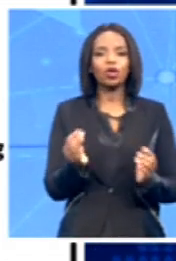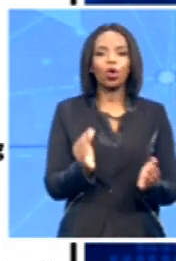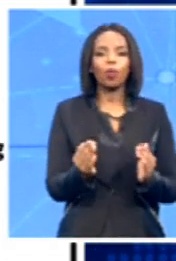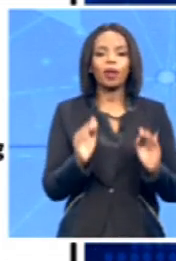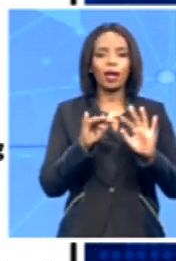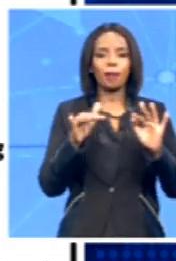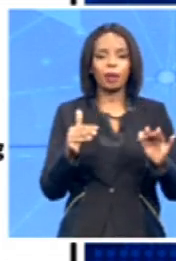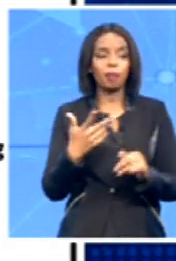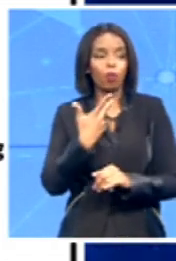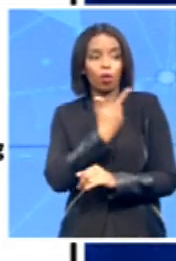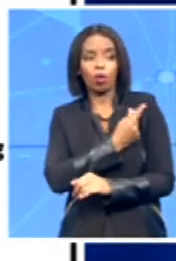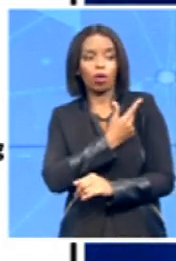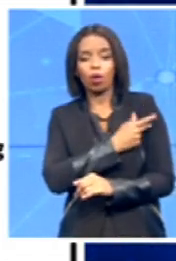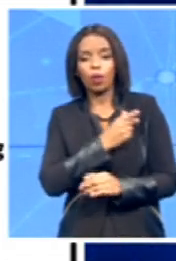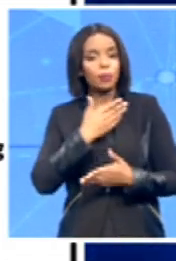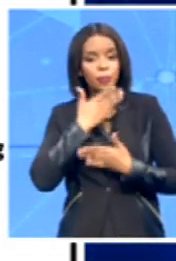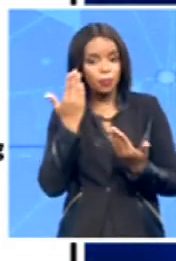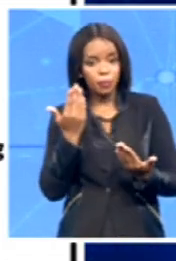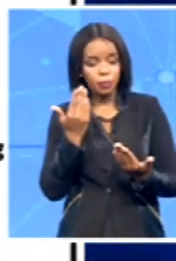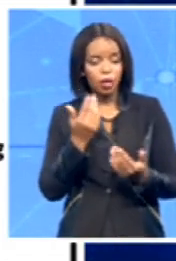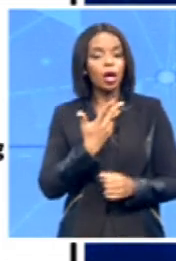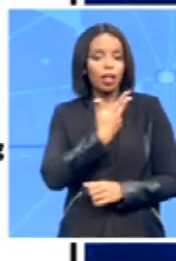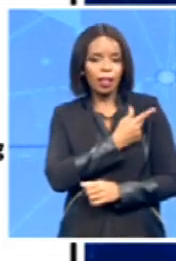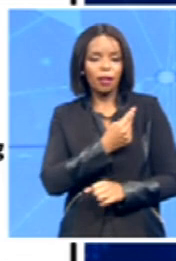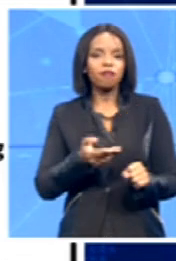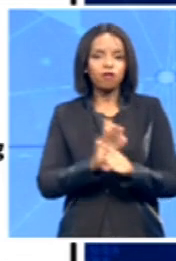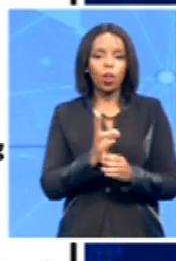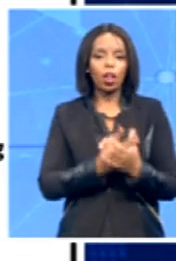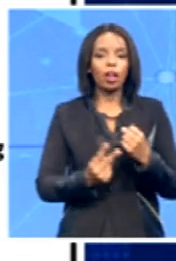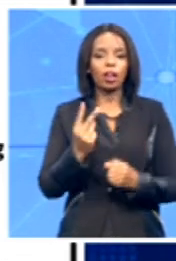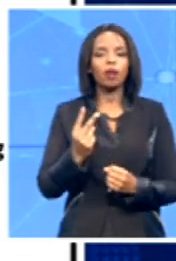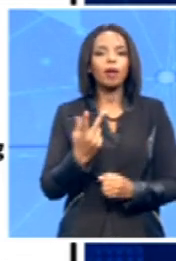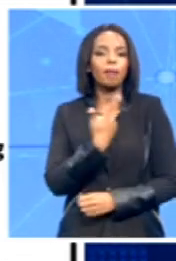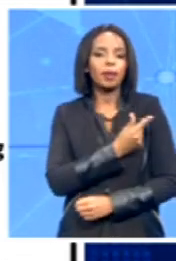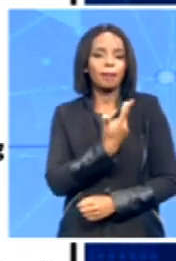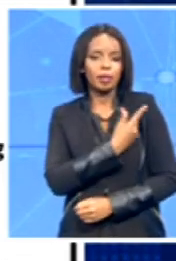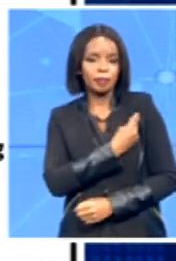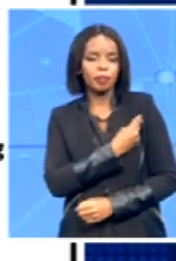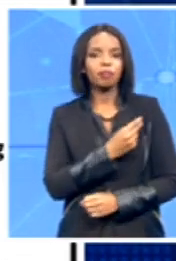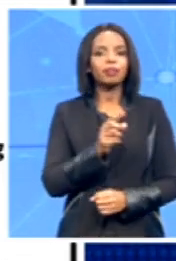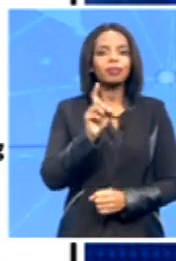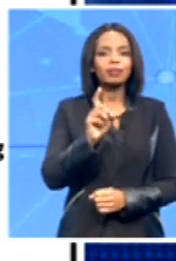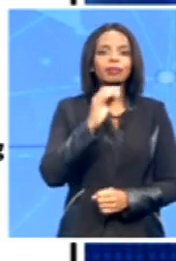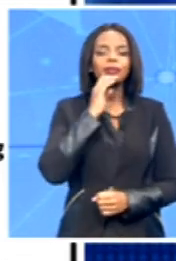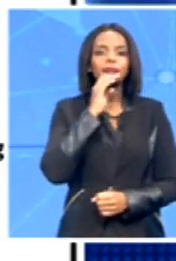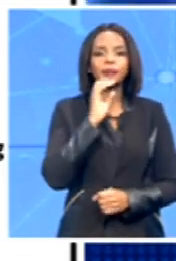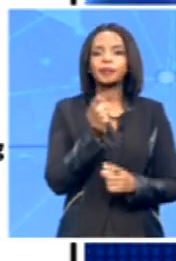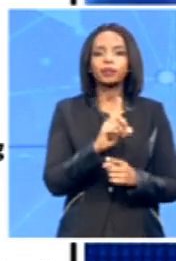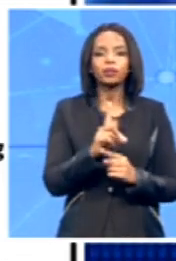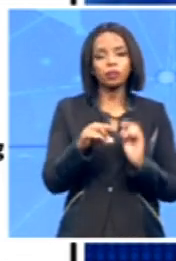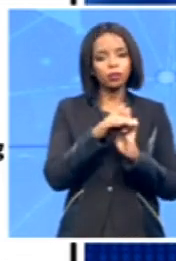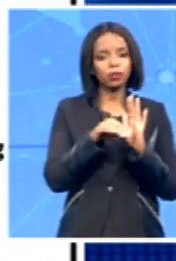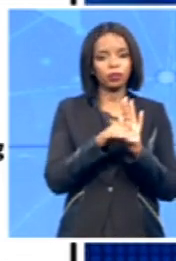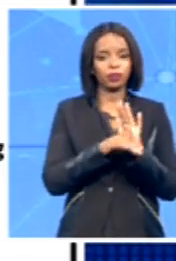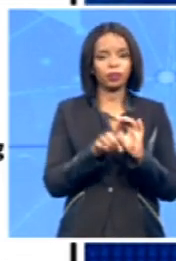have a 3 times less risk of admission or death, or a 4 times less risk of death, which is unambiguous